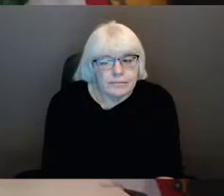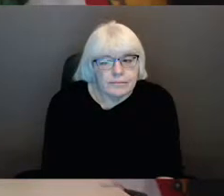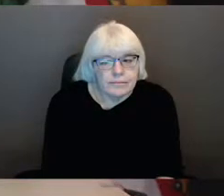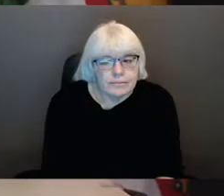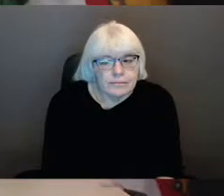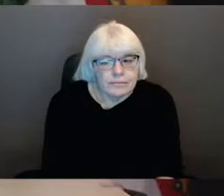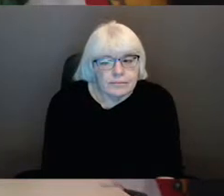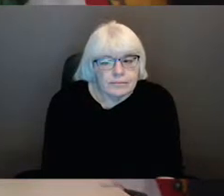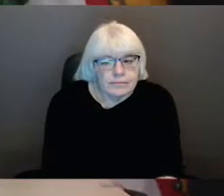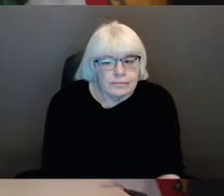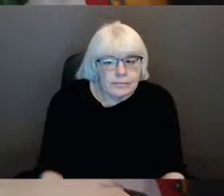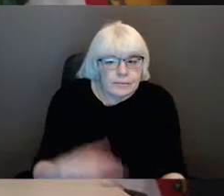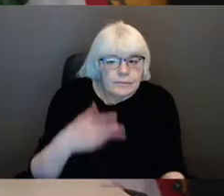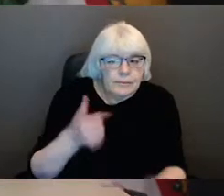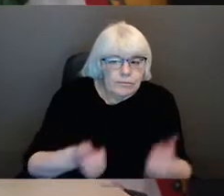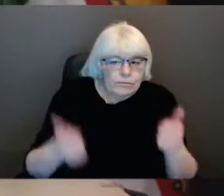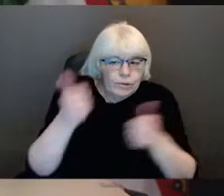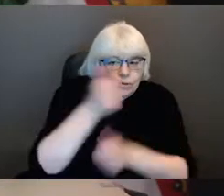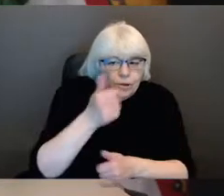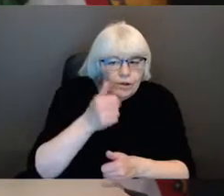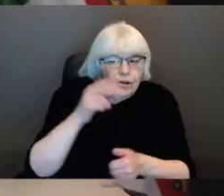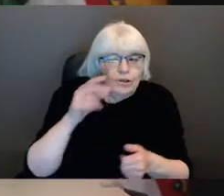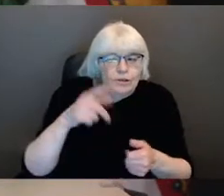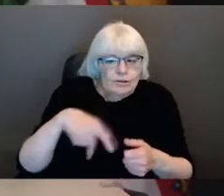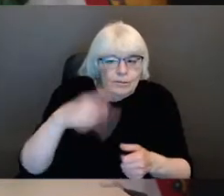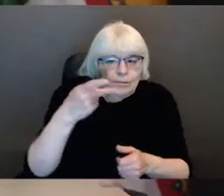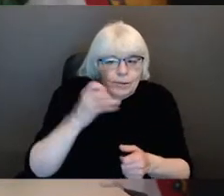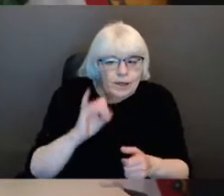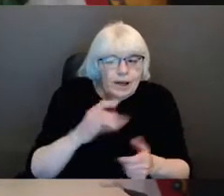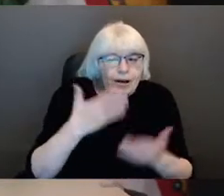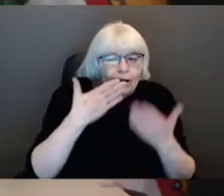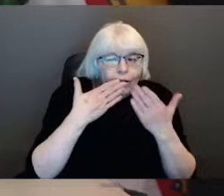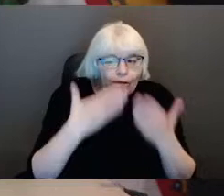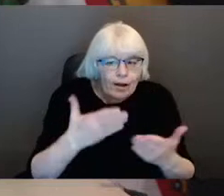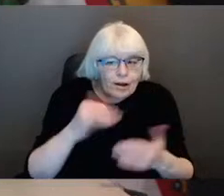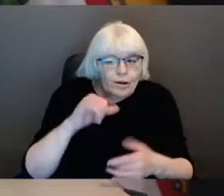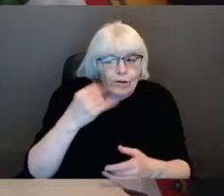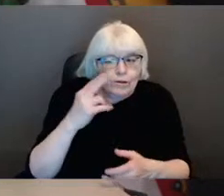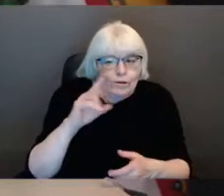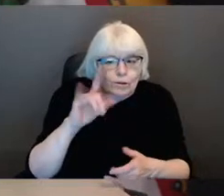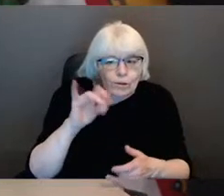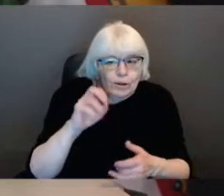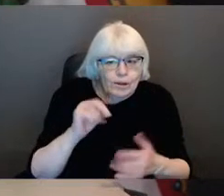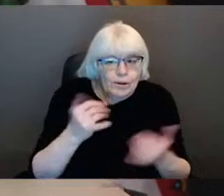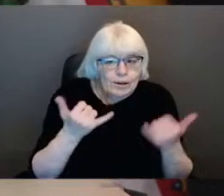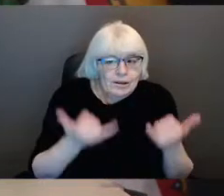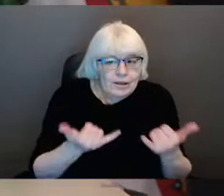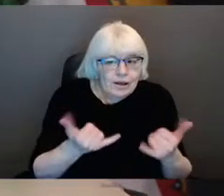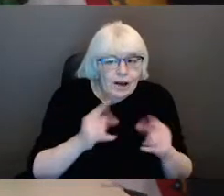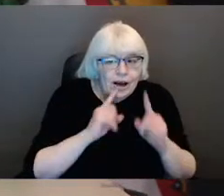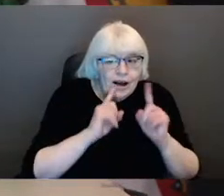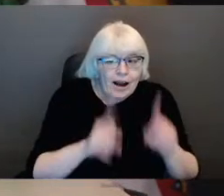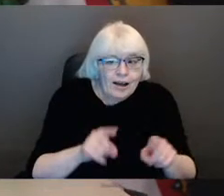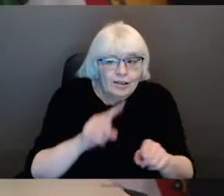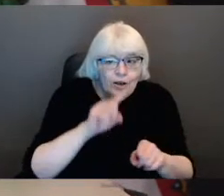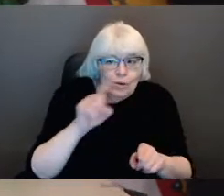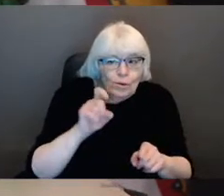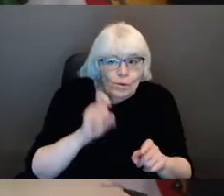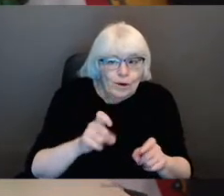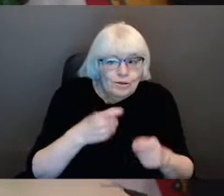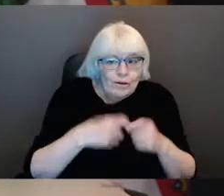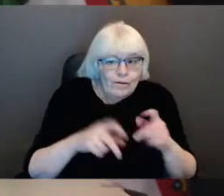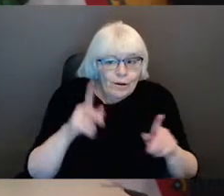Thank you, Julianne. Now we can go to some questions from our friends joining us online.